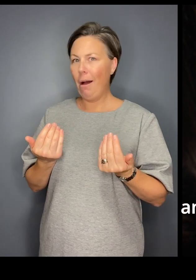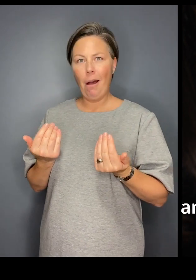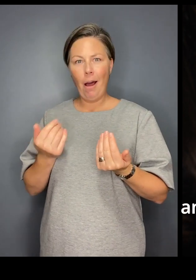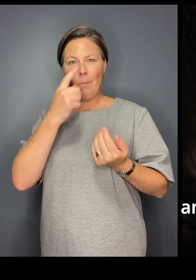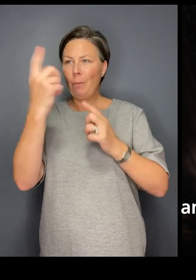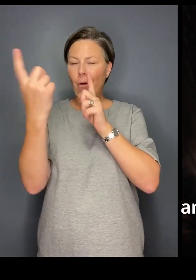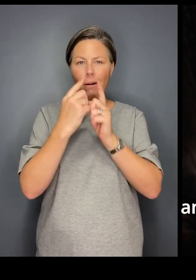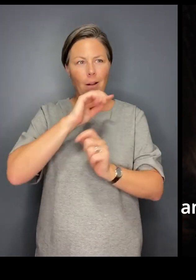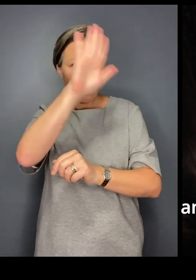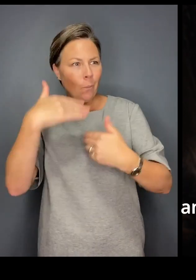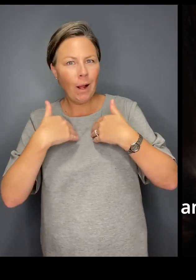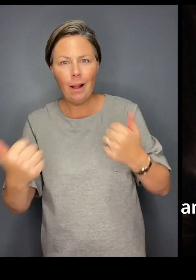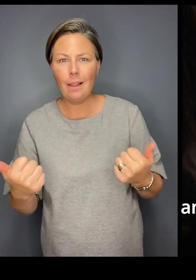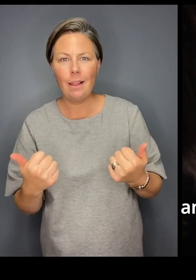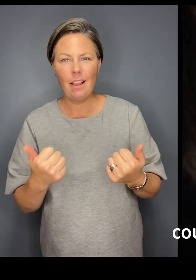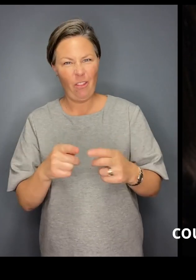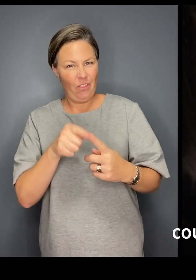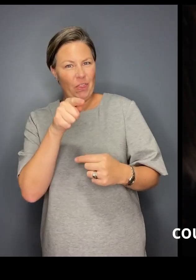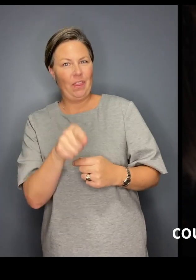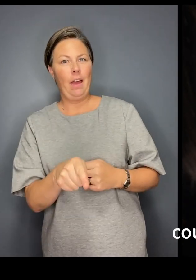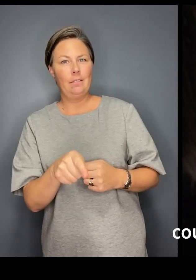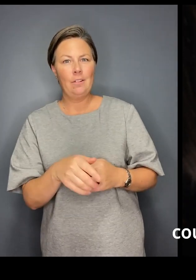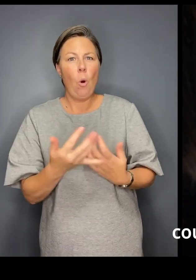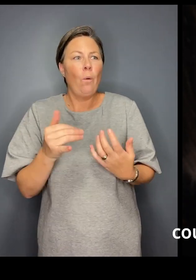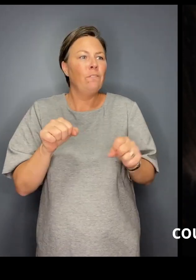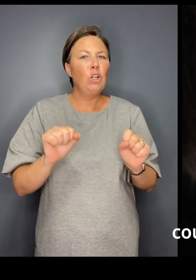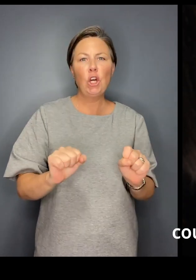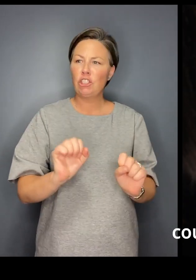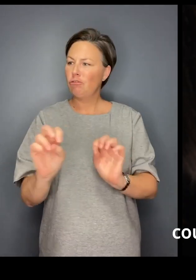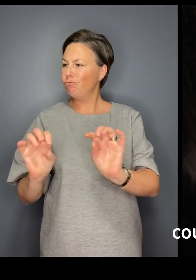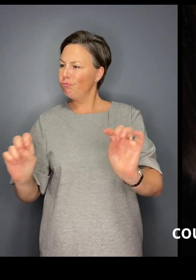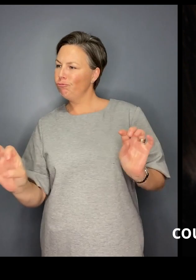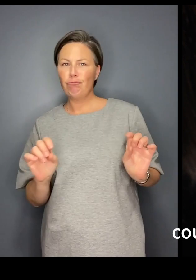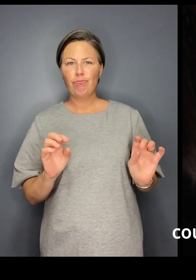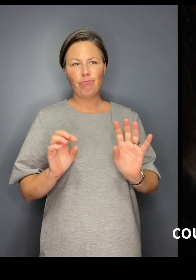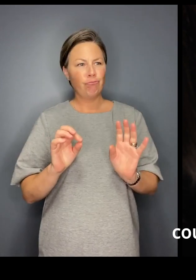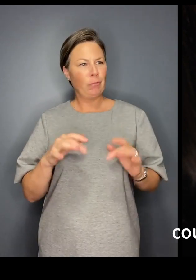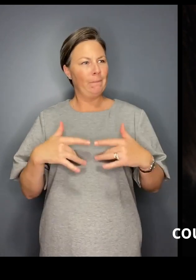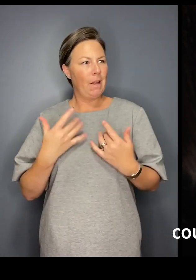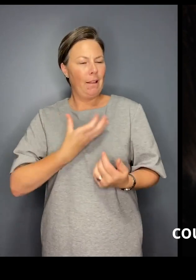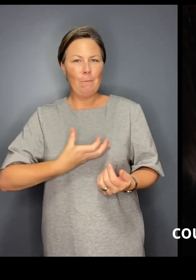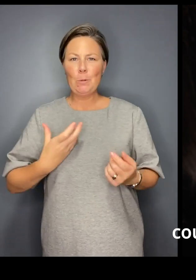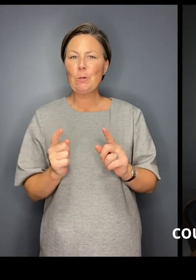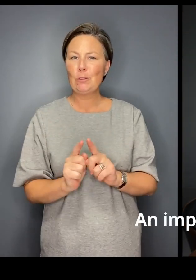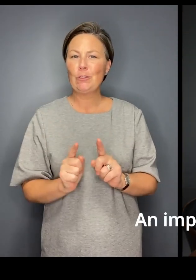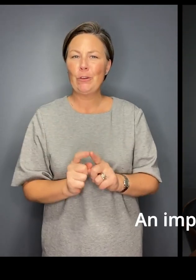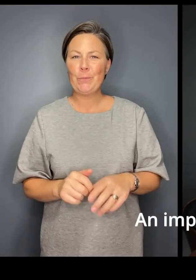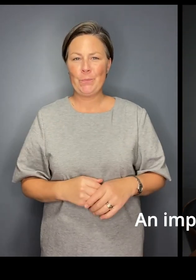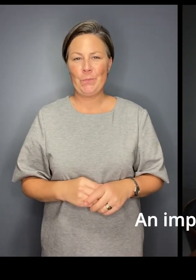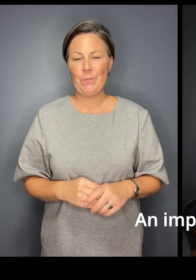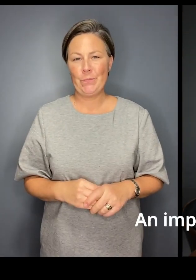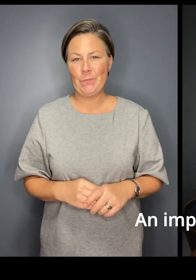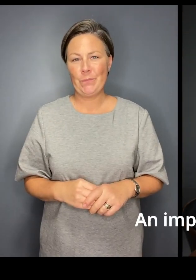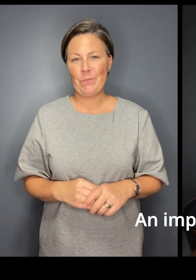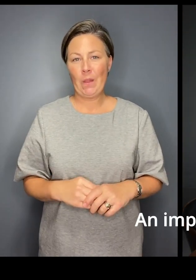you and say hello, and ask how you're doing. And even like the day call could be maybe welcoming too. An important